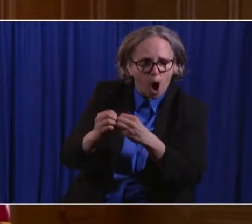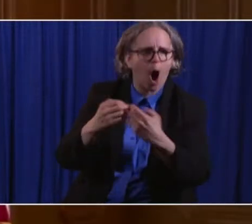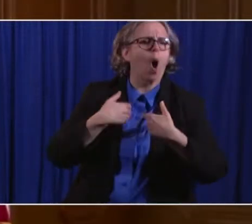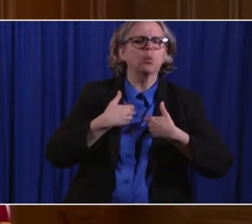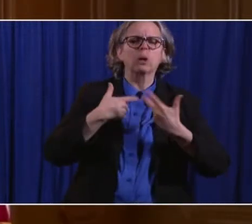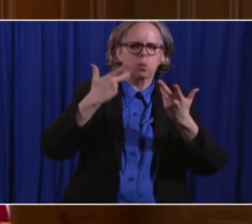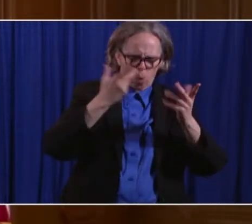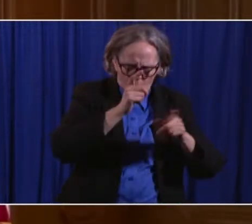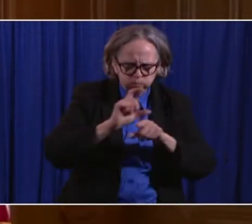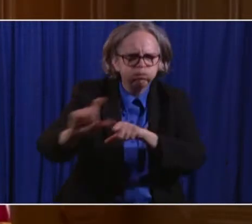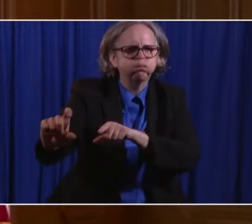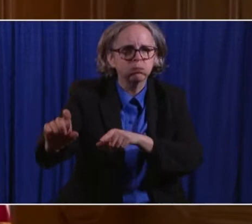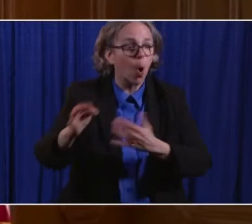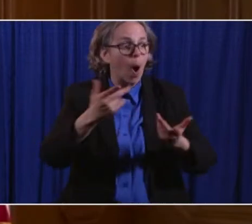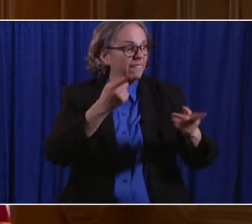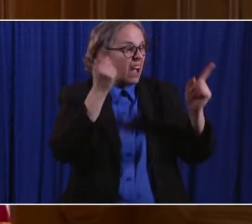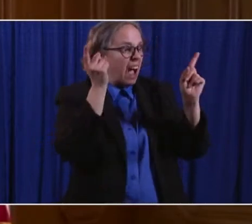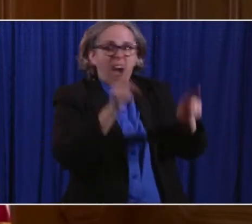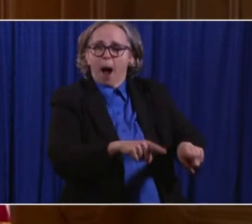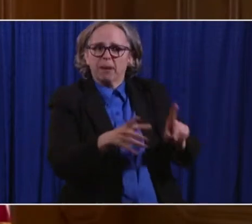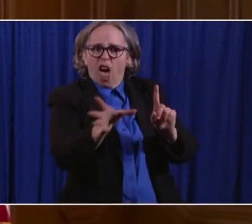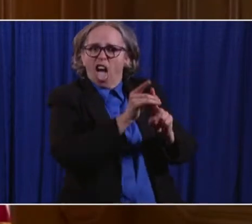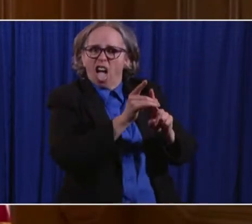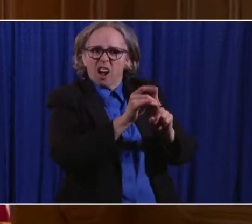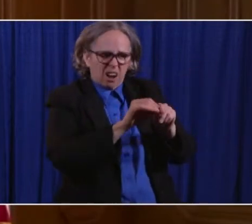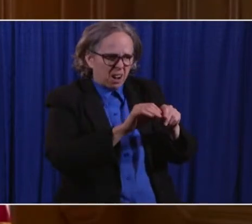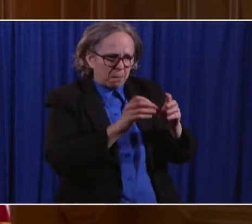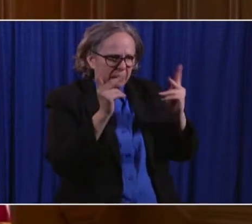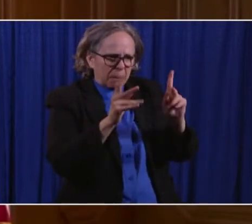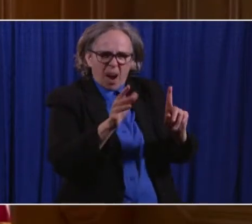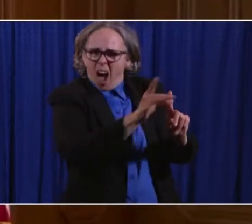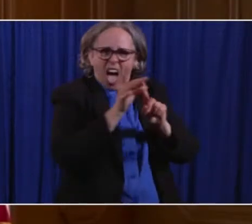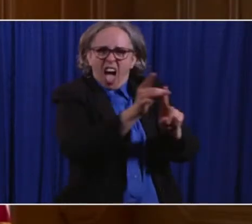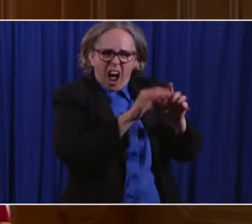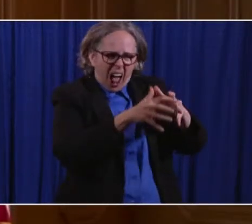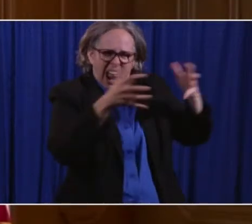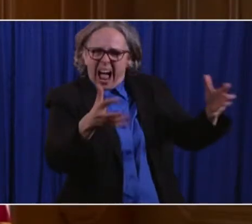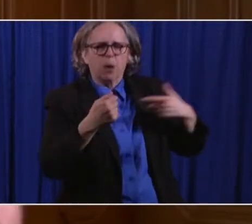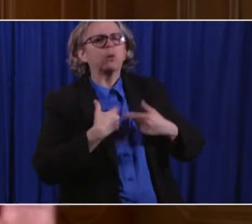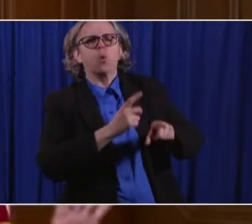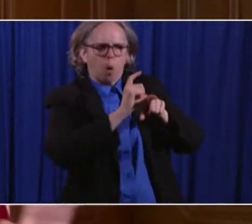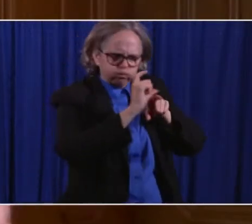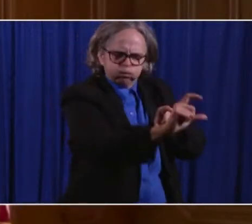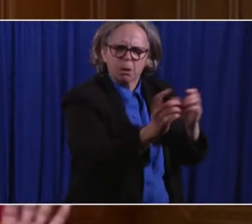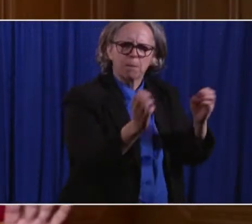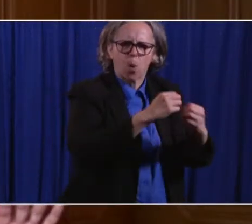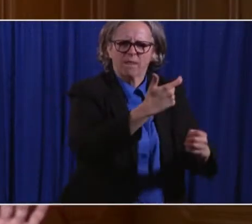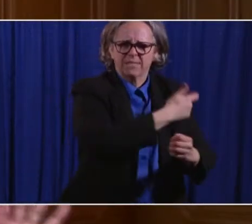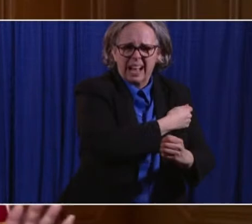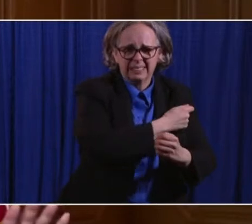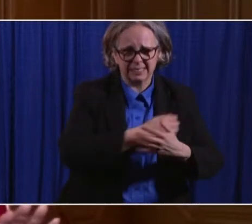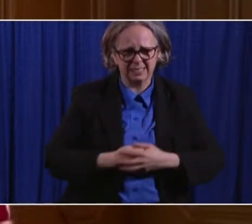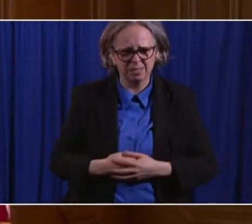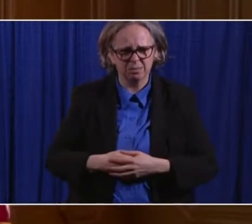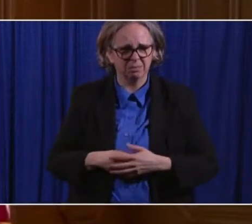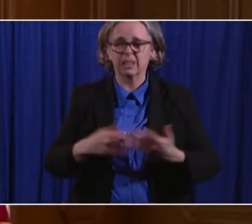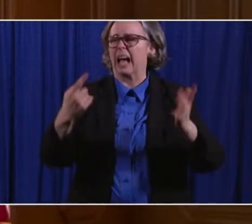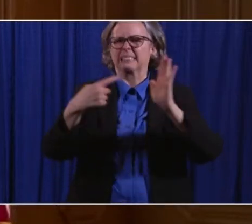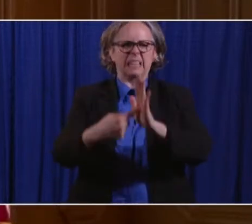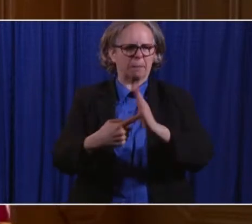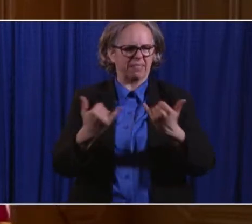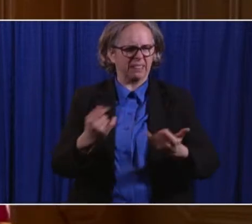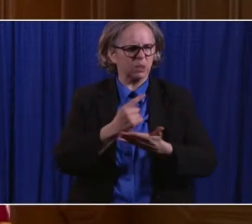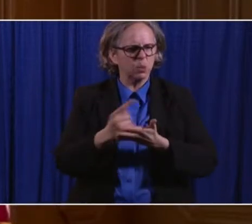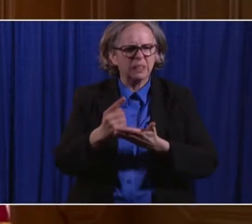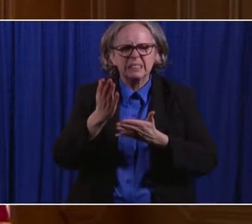We found, for example, this week, we had some of the health departments who said, don't send us any. We still have some from last week.